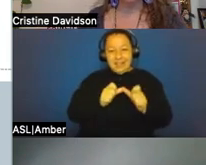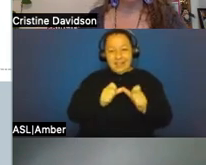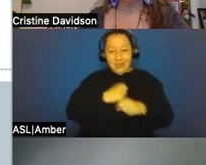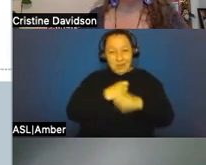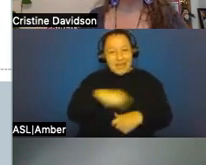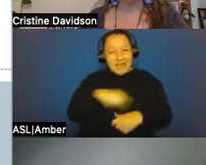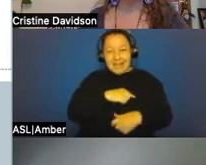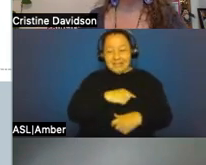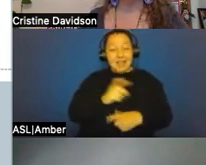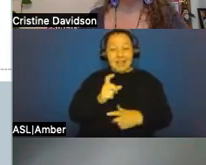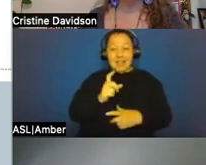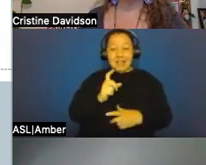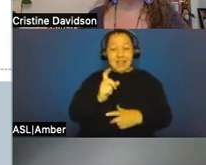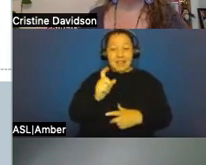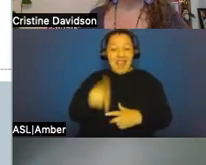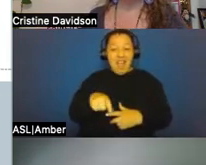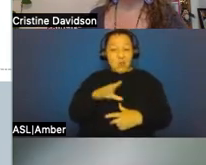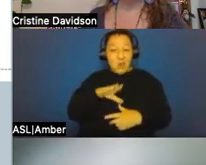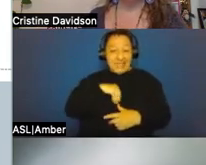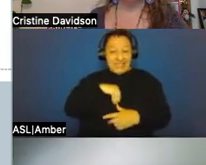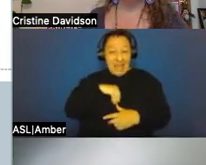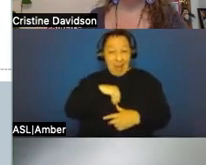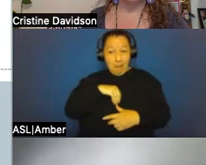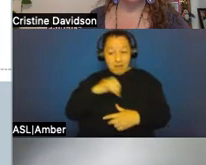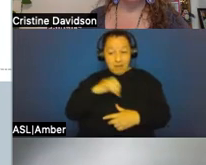accept that something like that has happened,